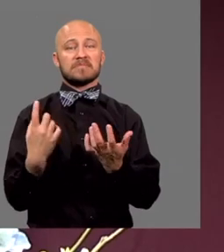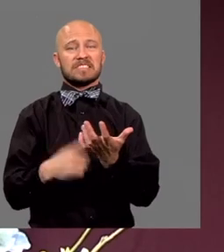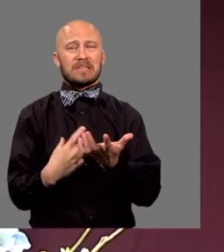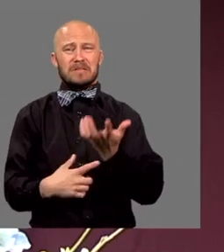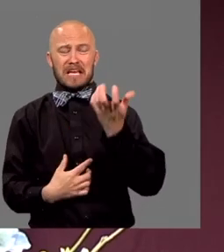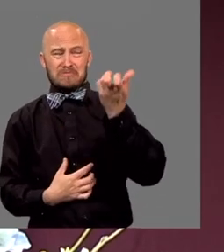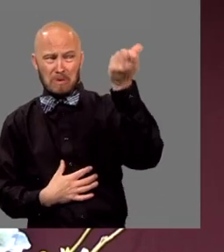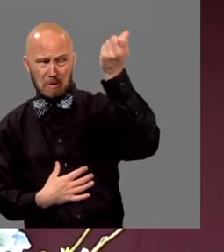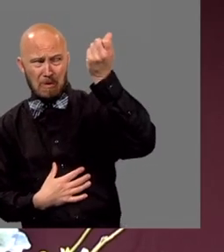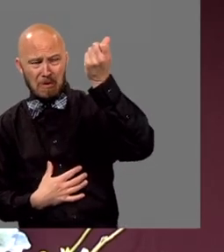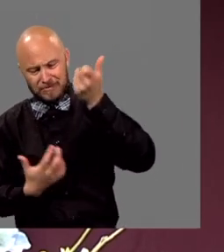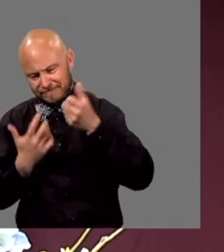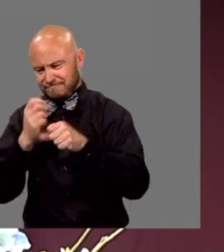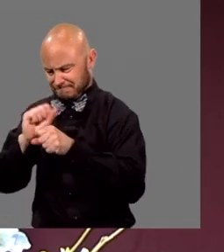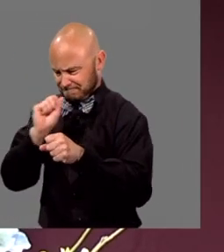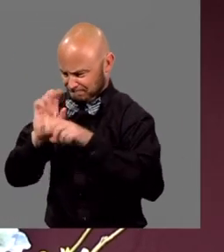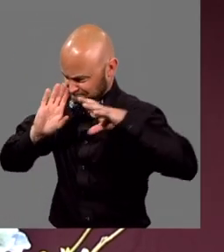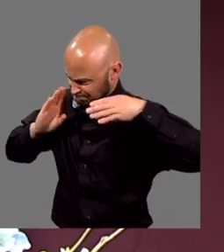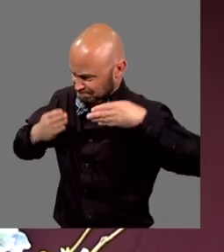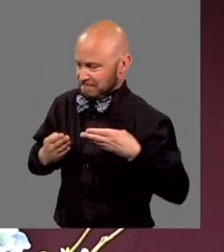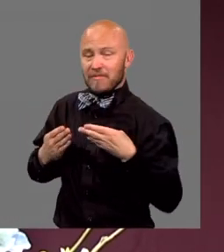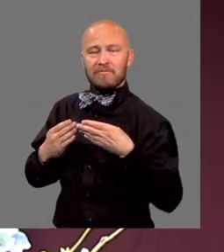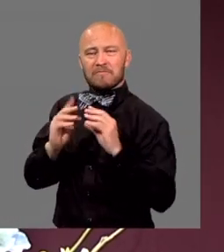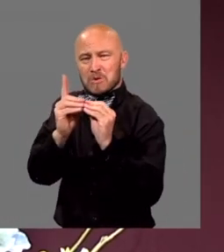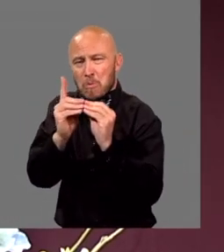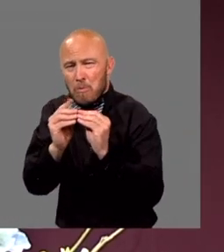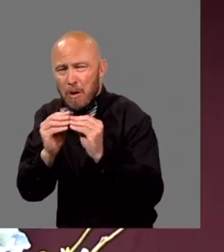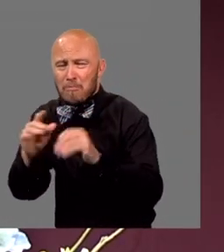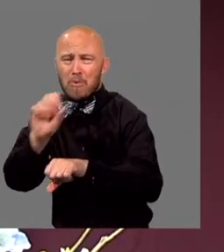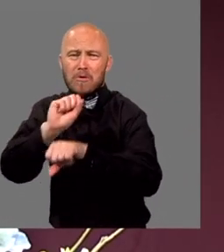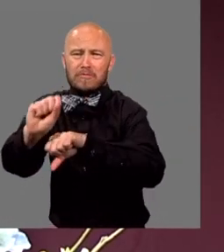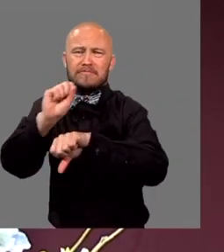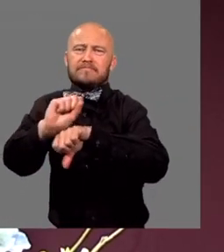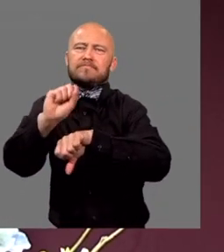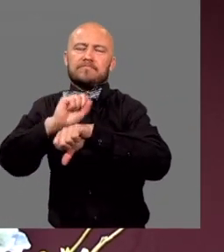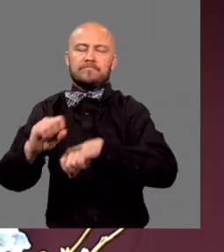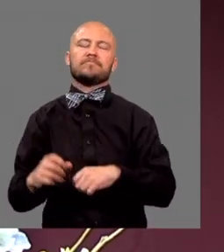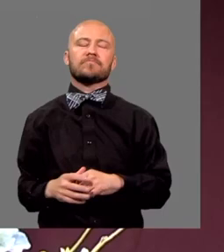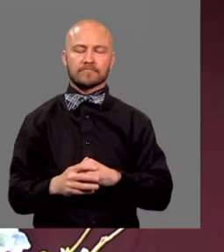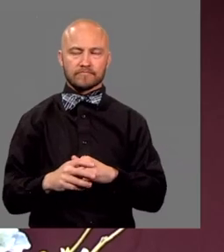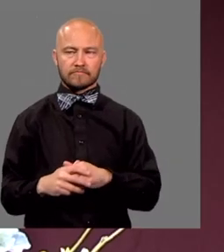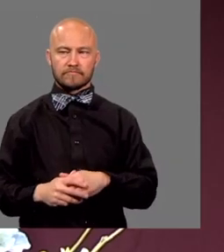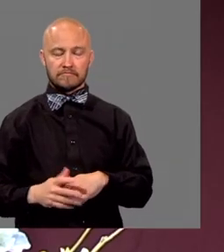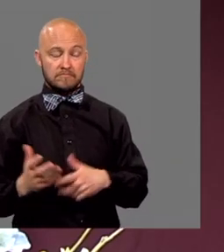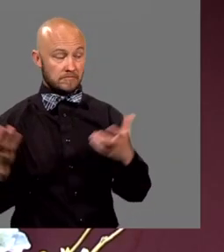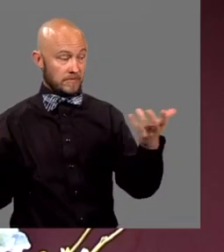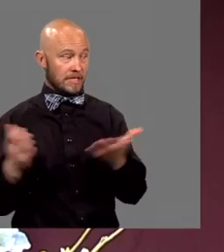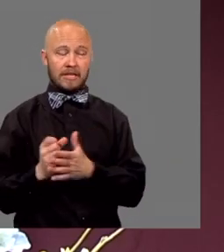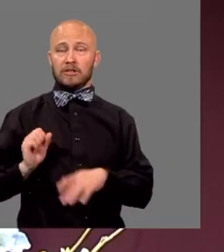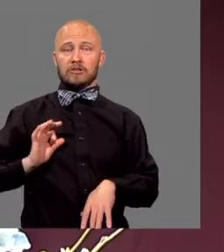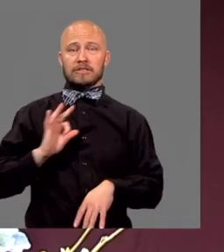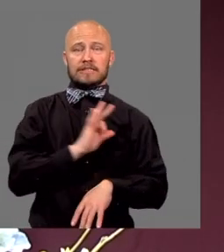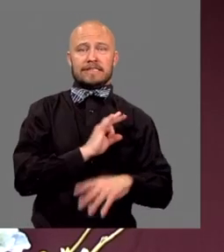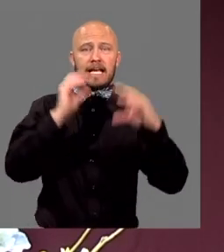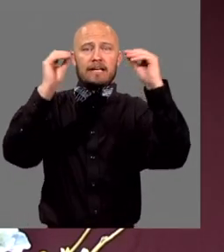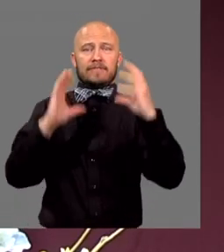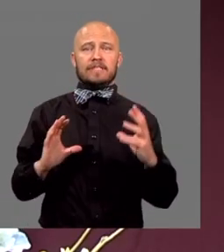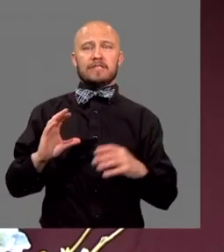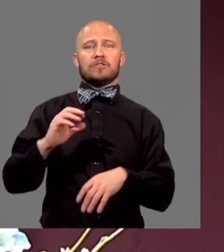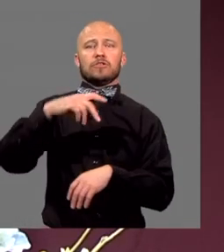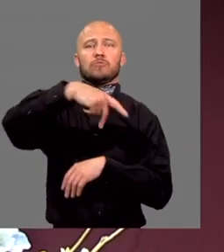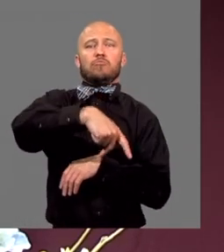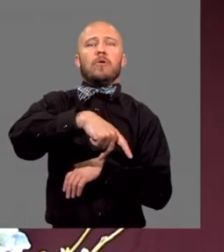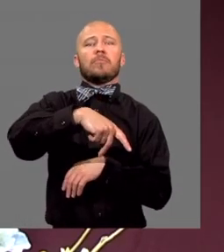on the back burner just to complete that last assignment. On behalf of the staff and faculty of the